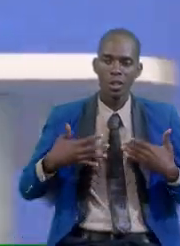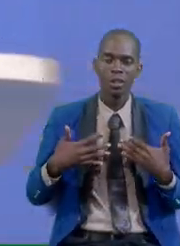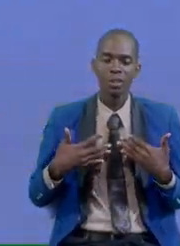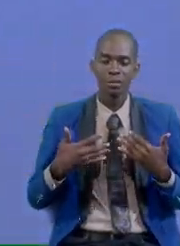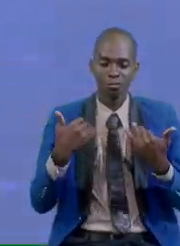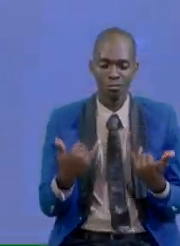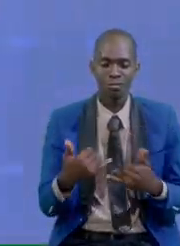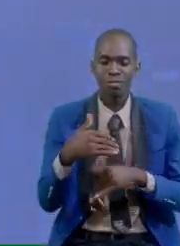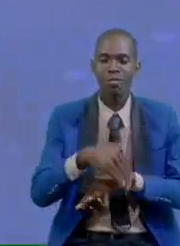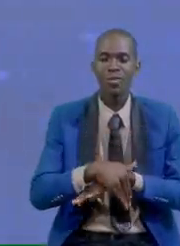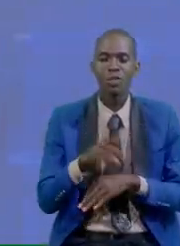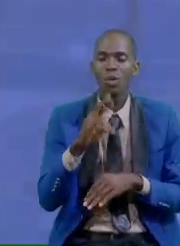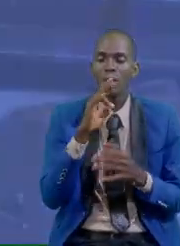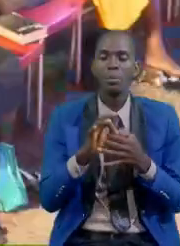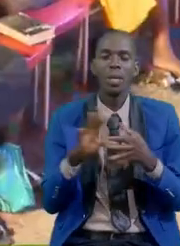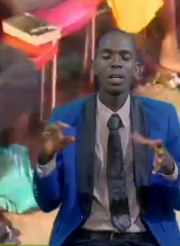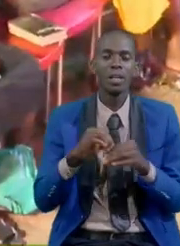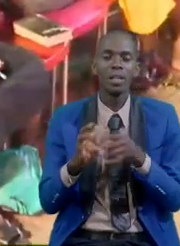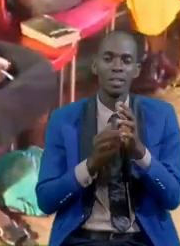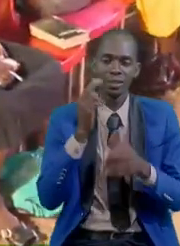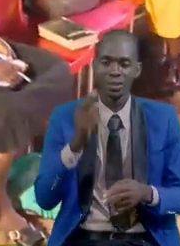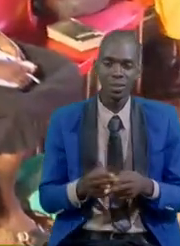tonight, you are loosed.